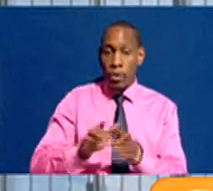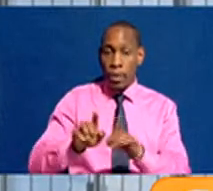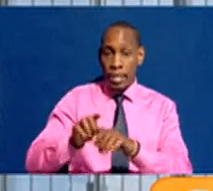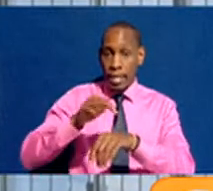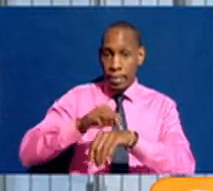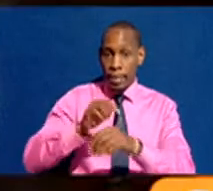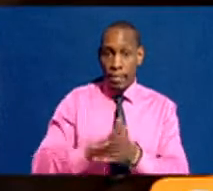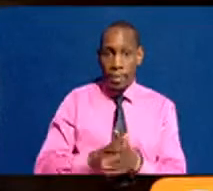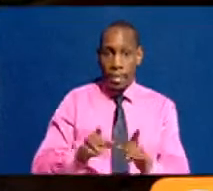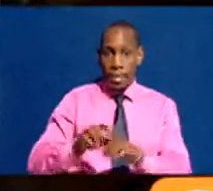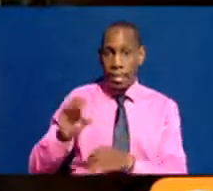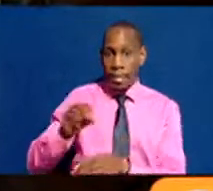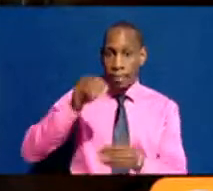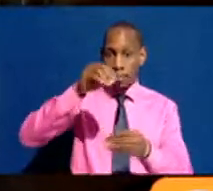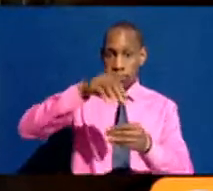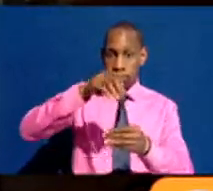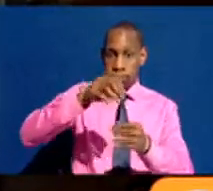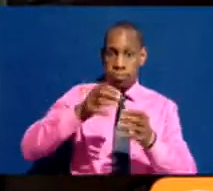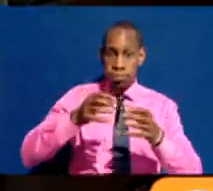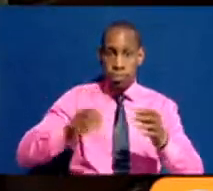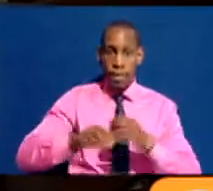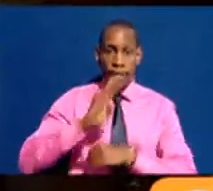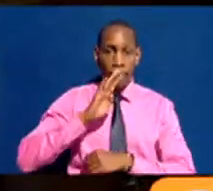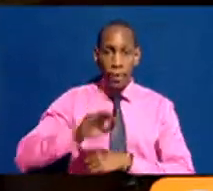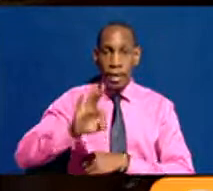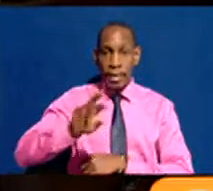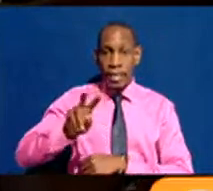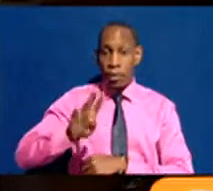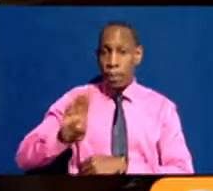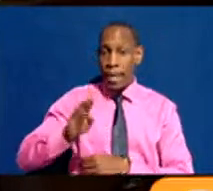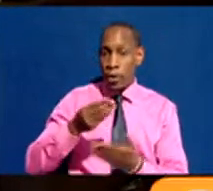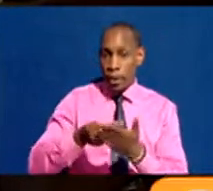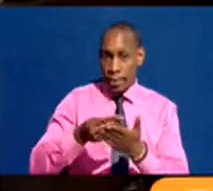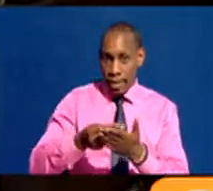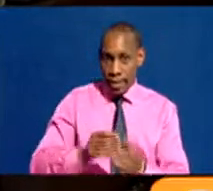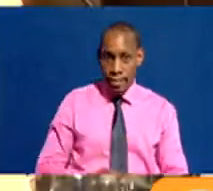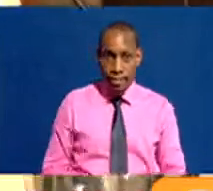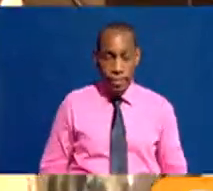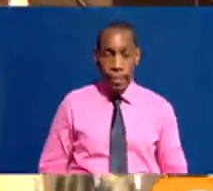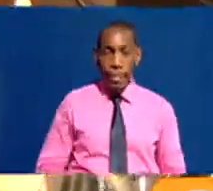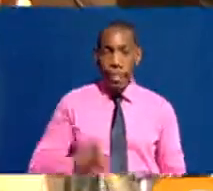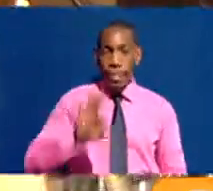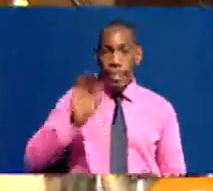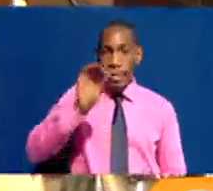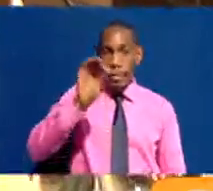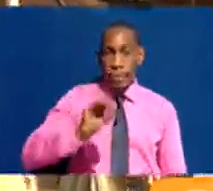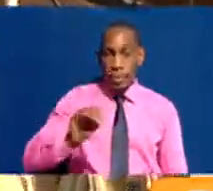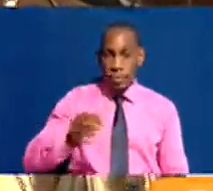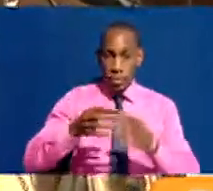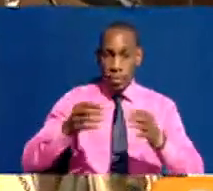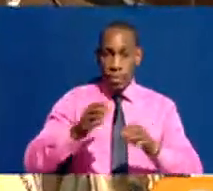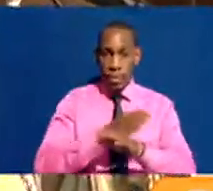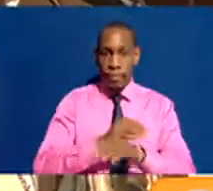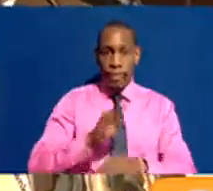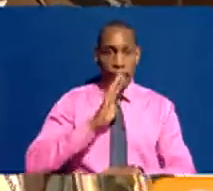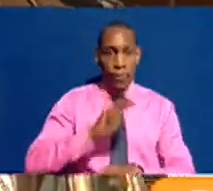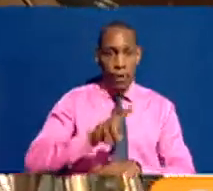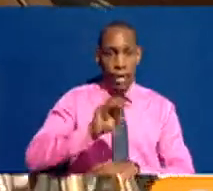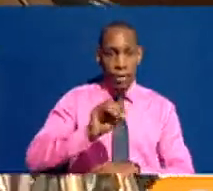period, while customer deposits grew to 432 billion shillings, a 3% increase from